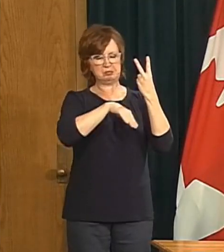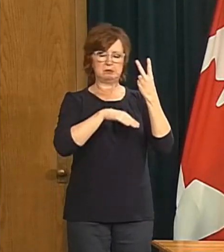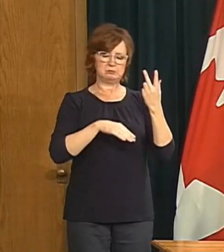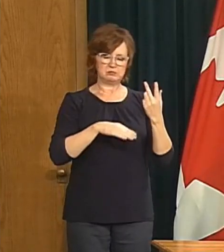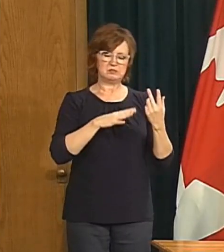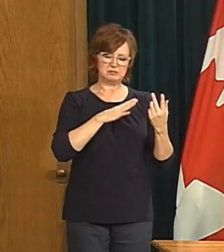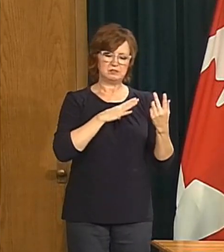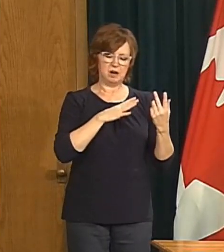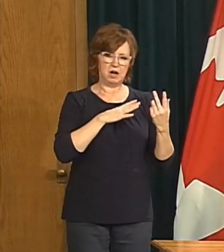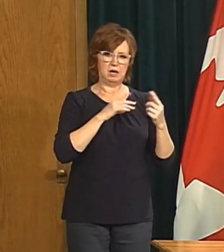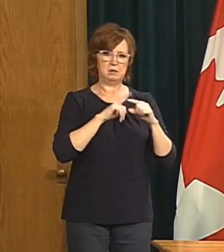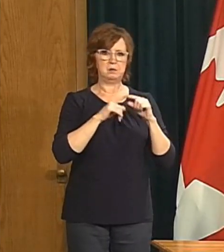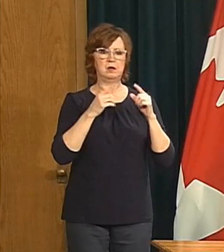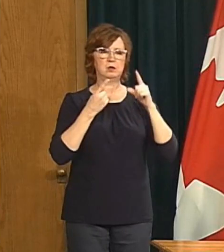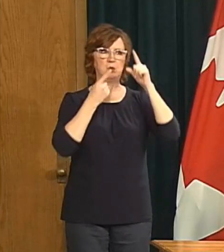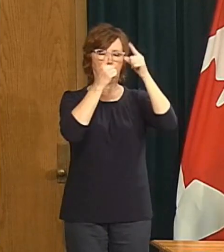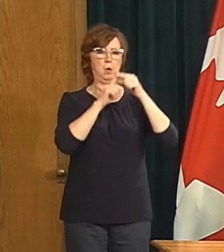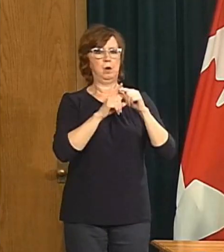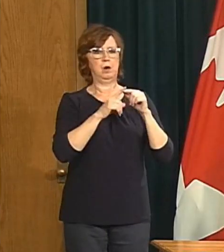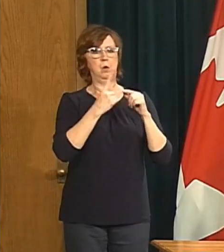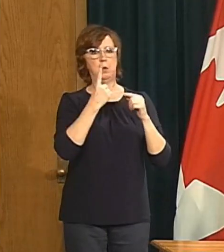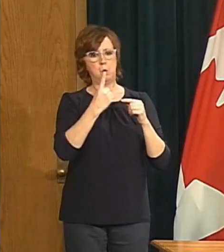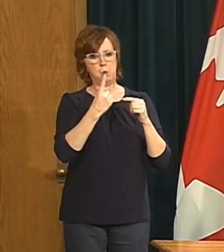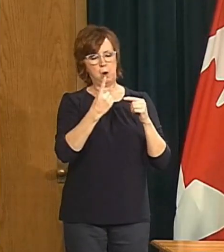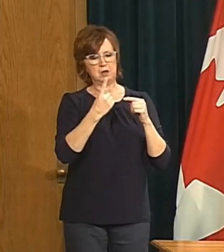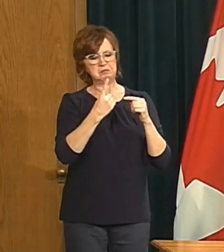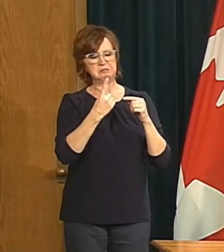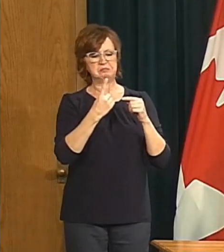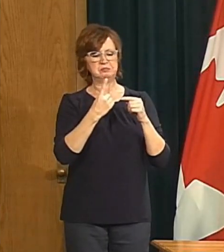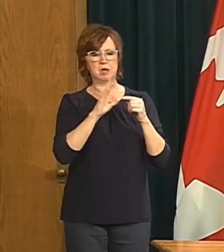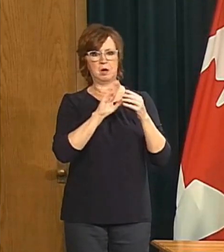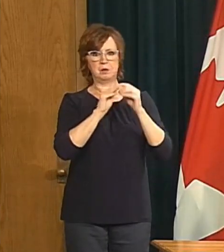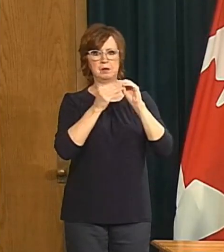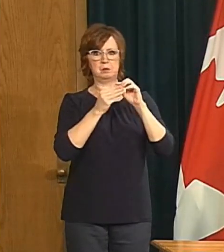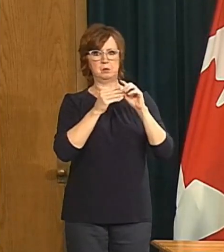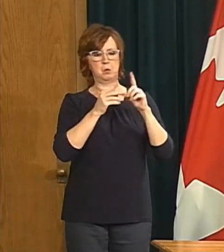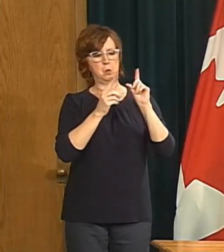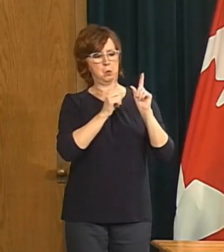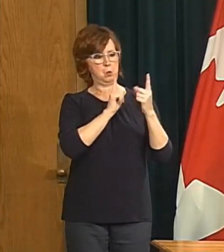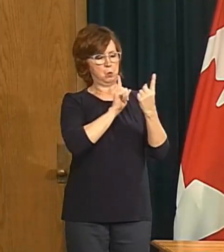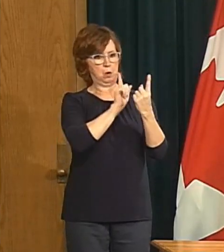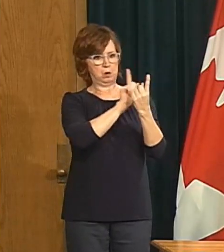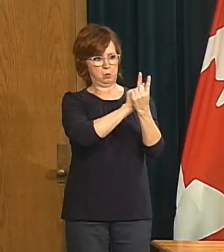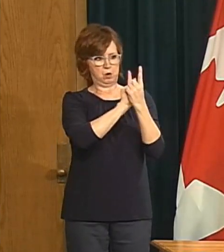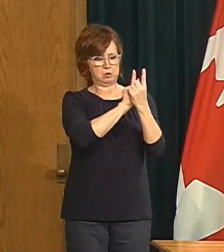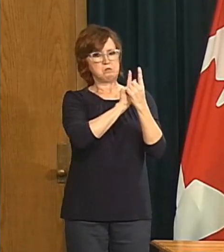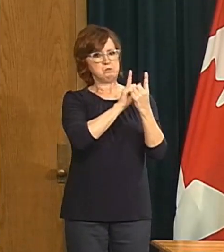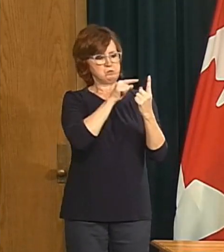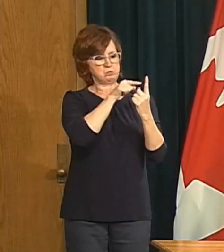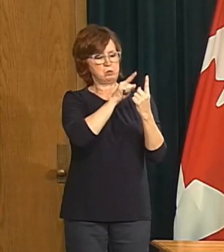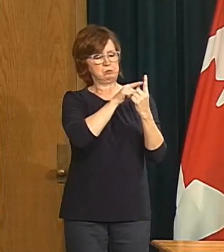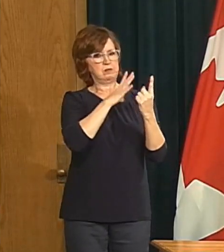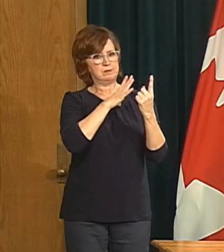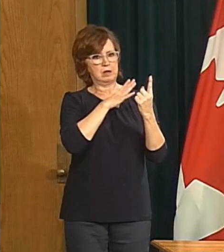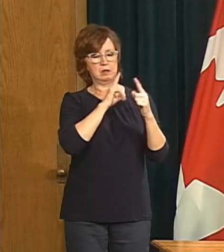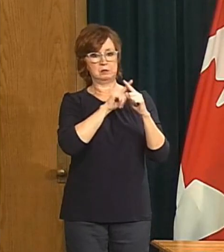you can to have it higher than 2.4, which was which was the midterm scenarios in the